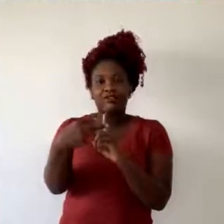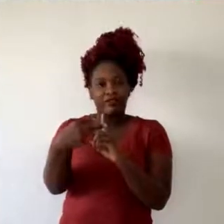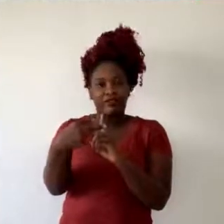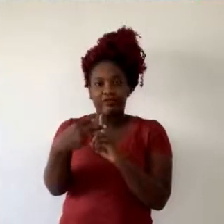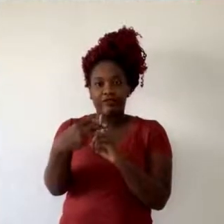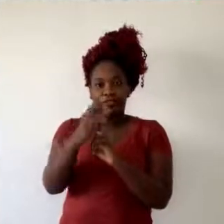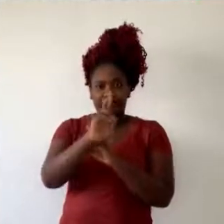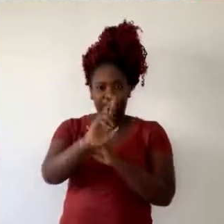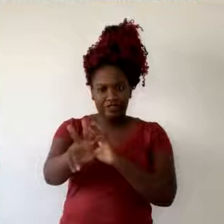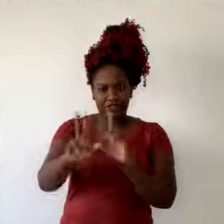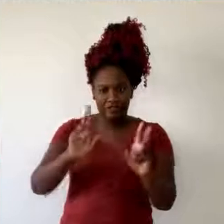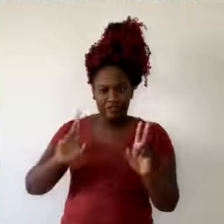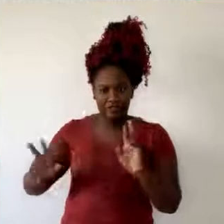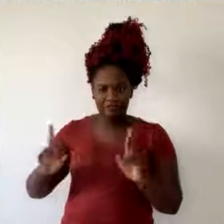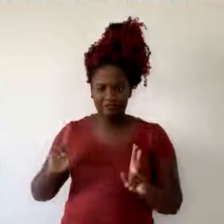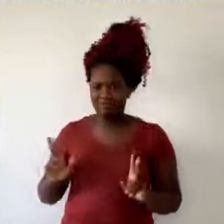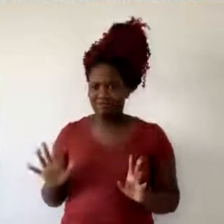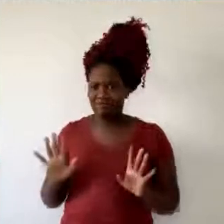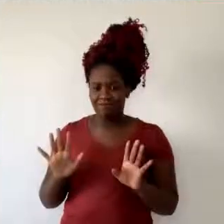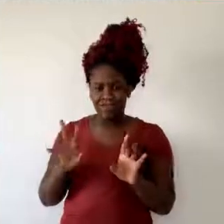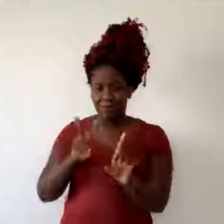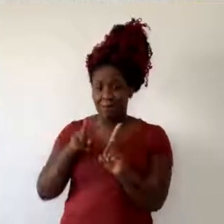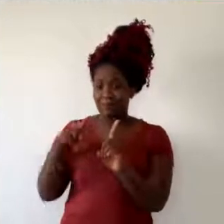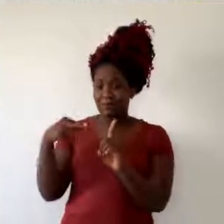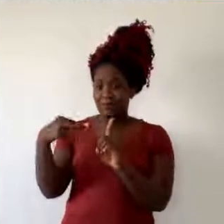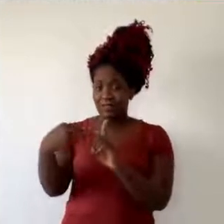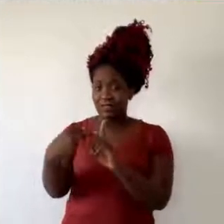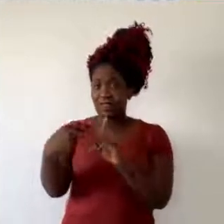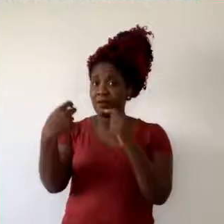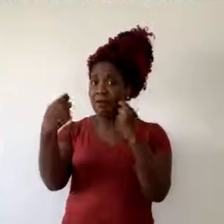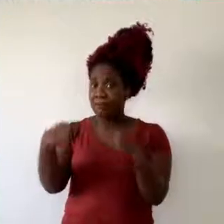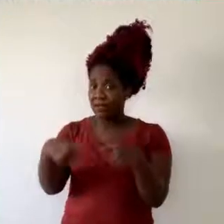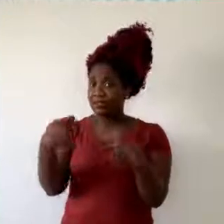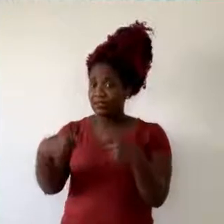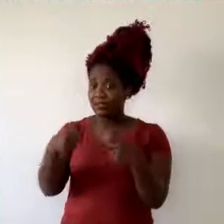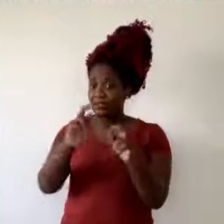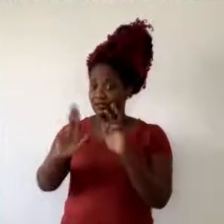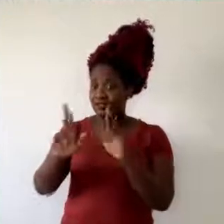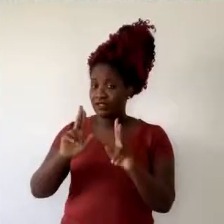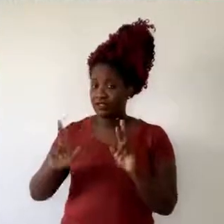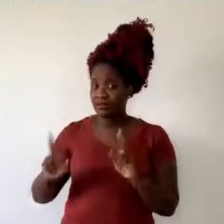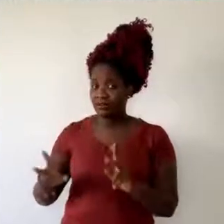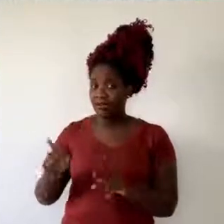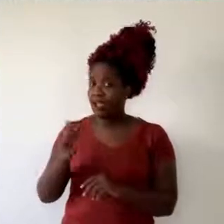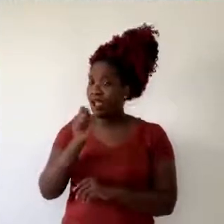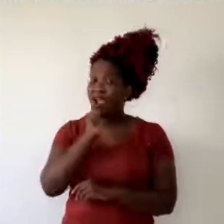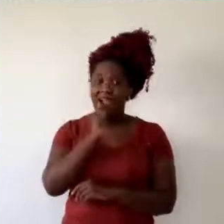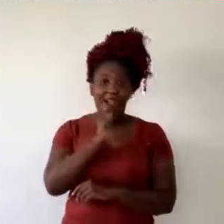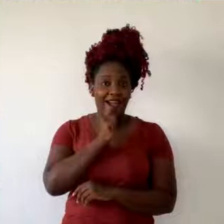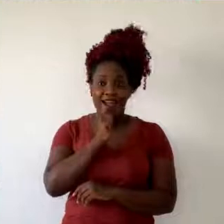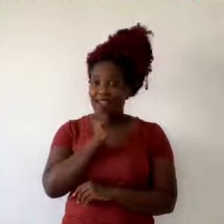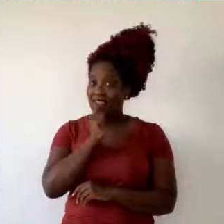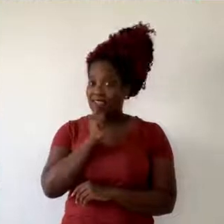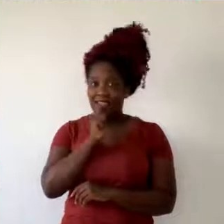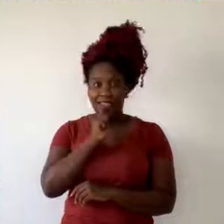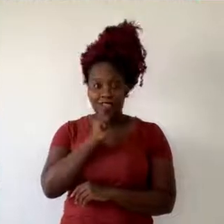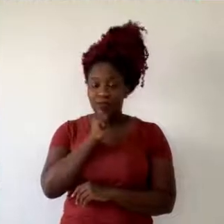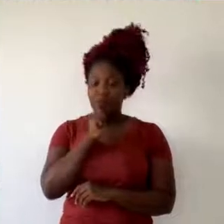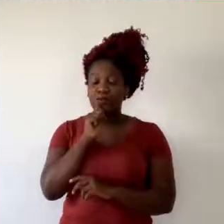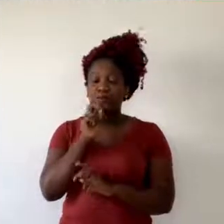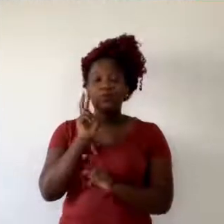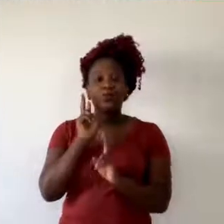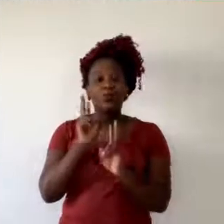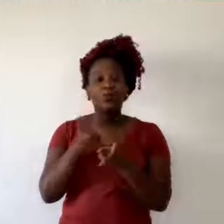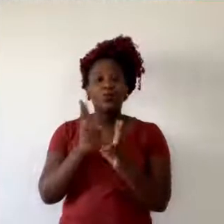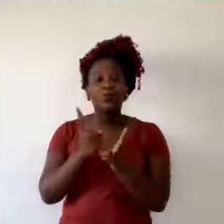looking at the world that is not diverse, our way of looking at it needs to be diverse, but it is not. It is